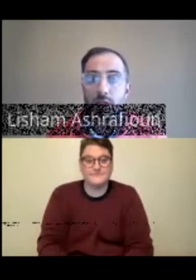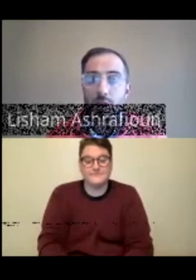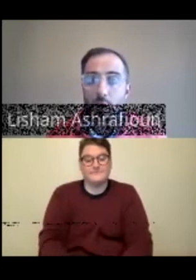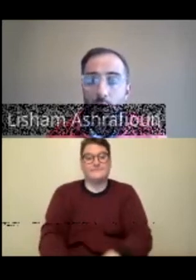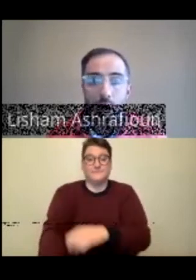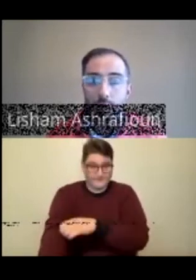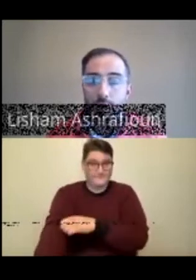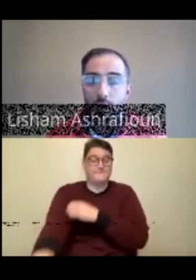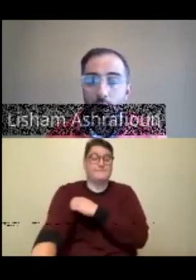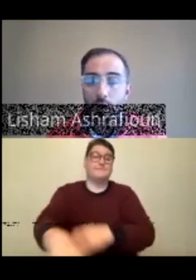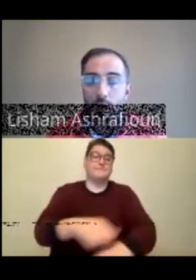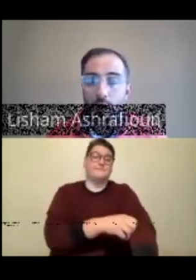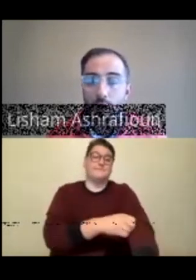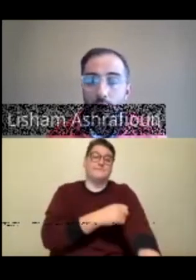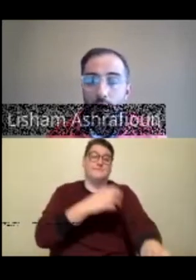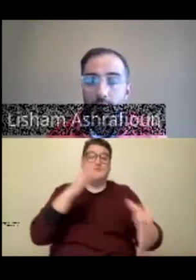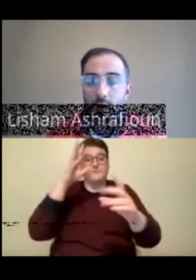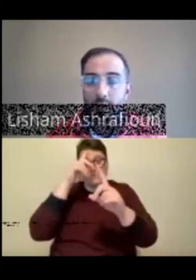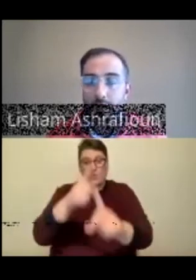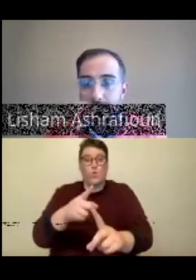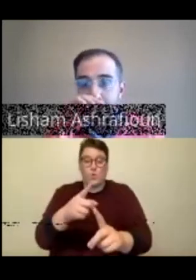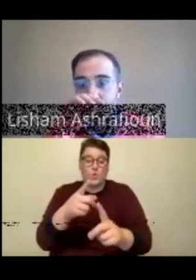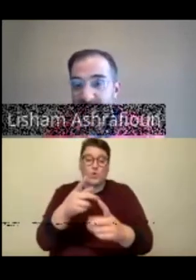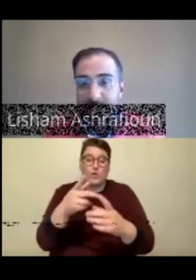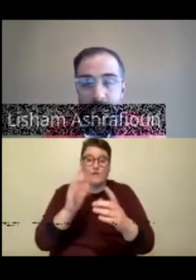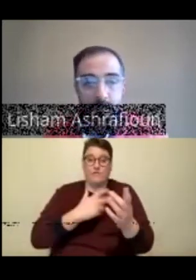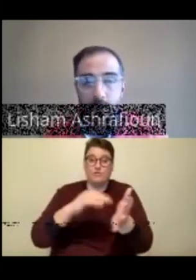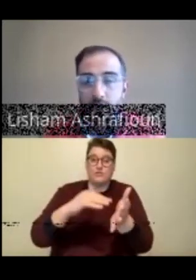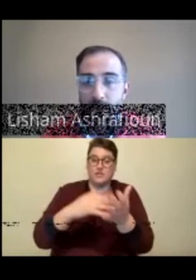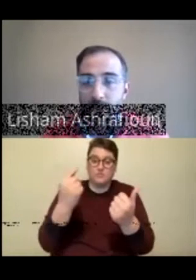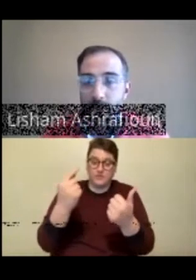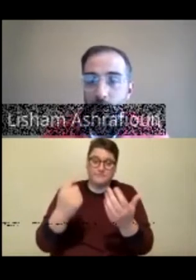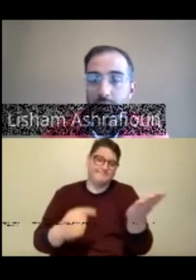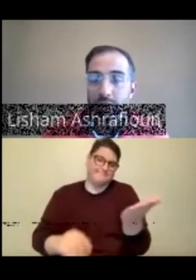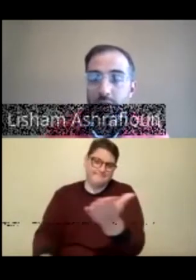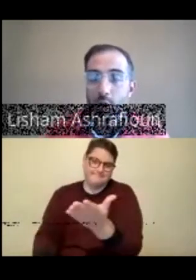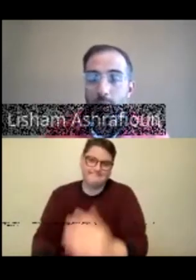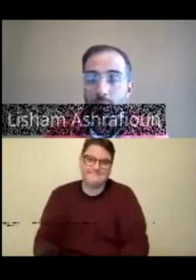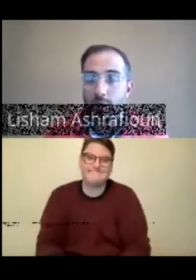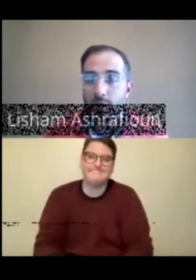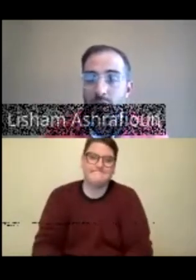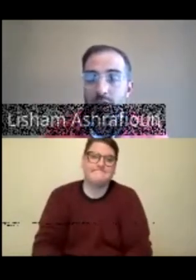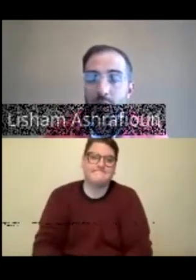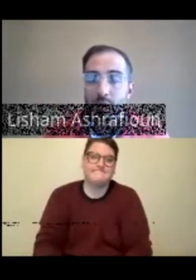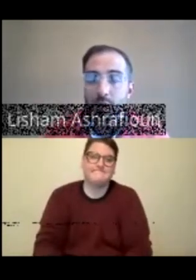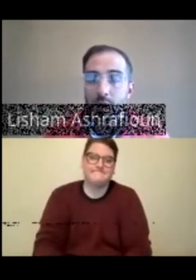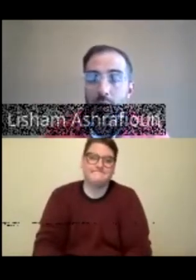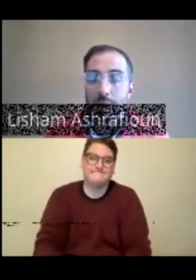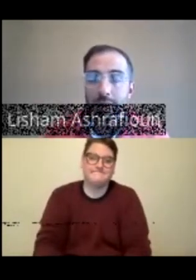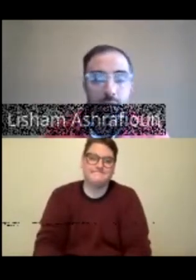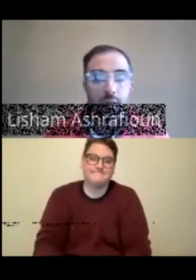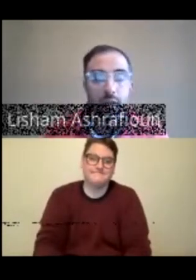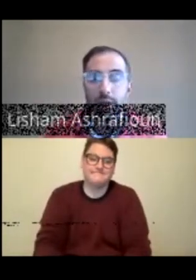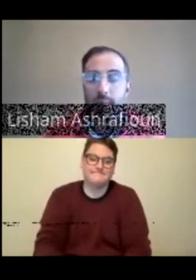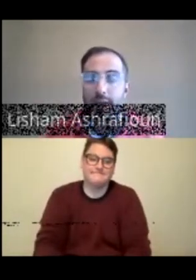And so the goal of our study is to assess the association of loneliness and opioid use